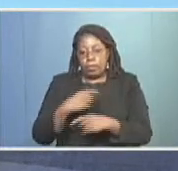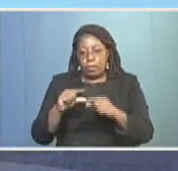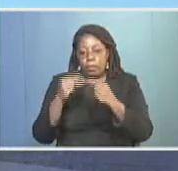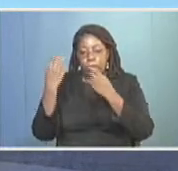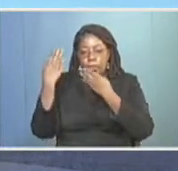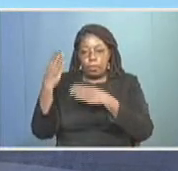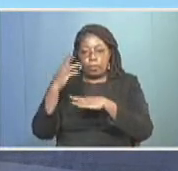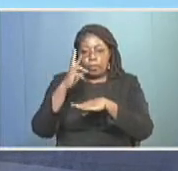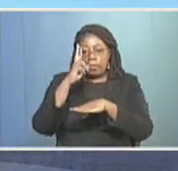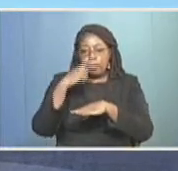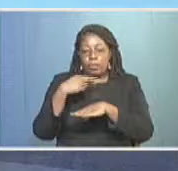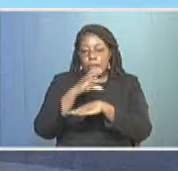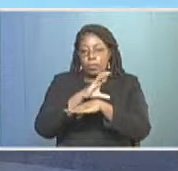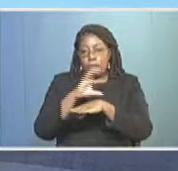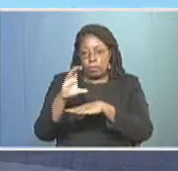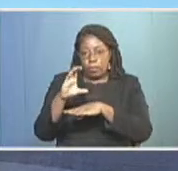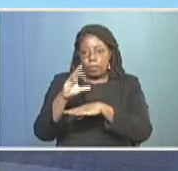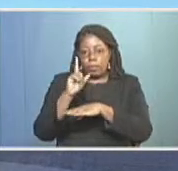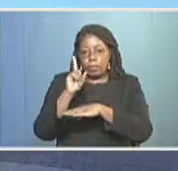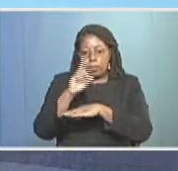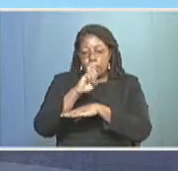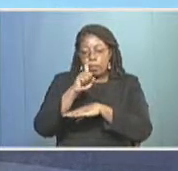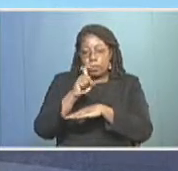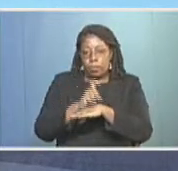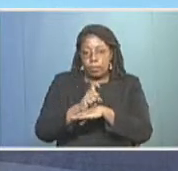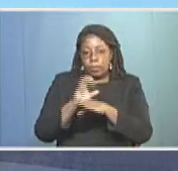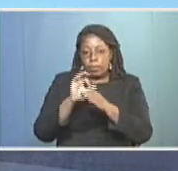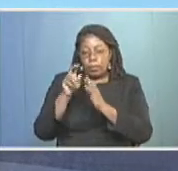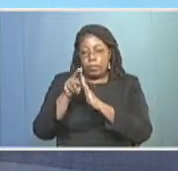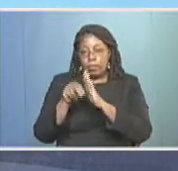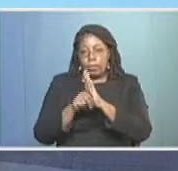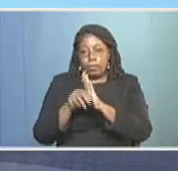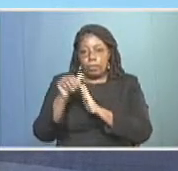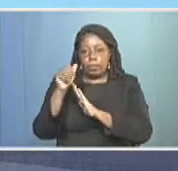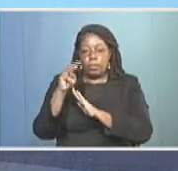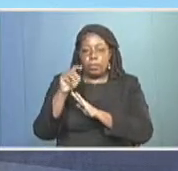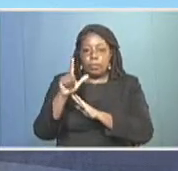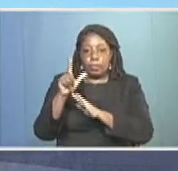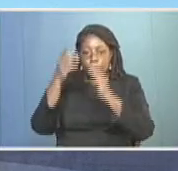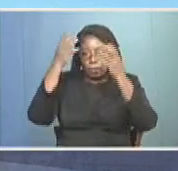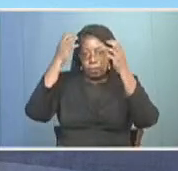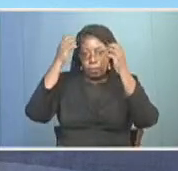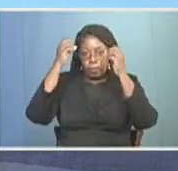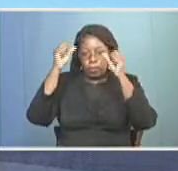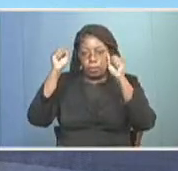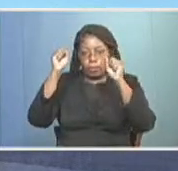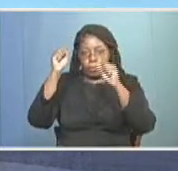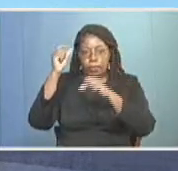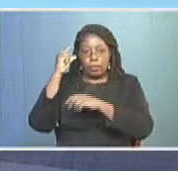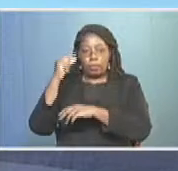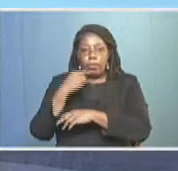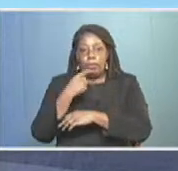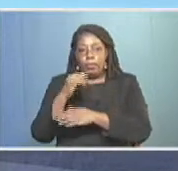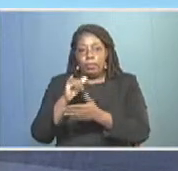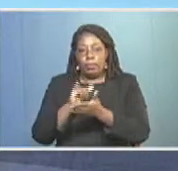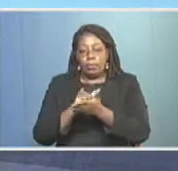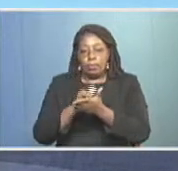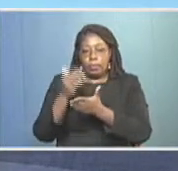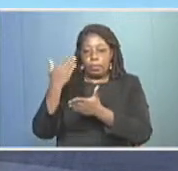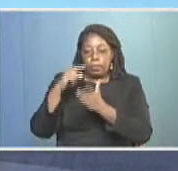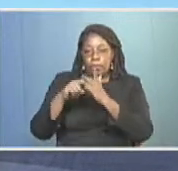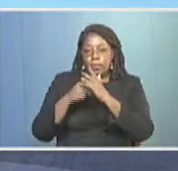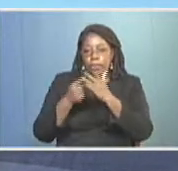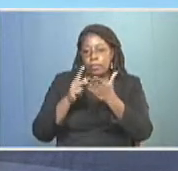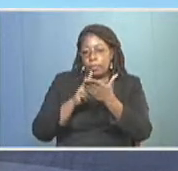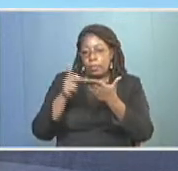branch of the Red Cross, and the One Exuma Foundation. AML President and CEO Gavin Warchorn says since starting